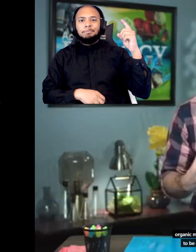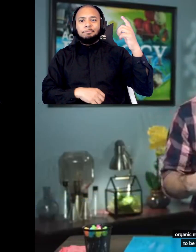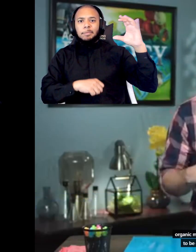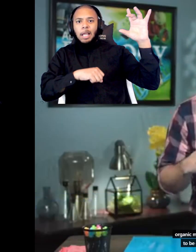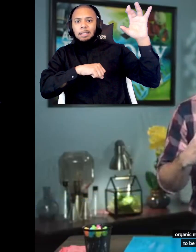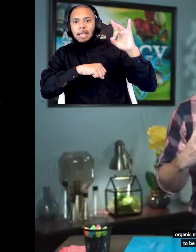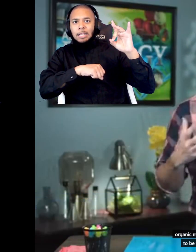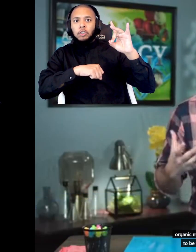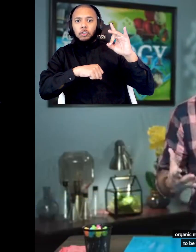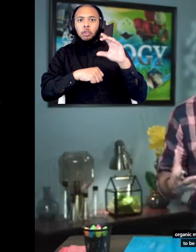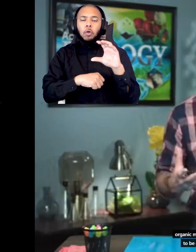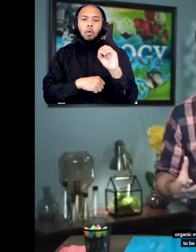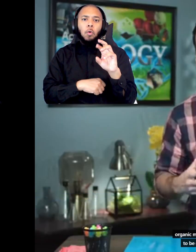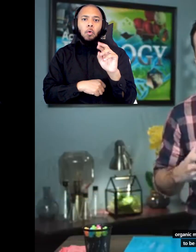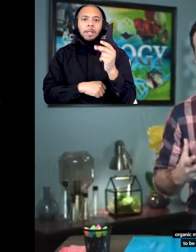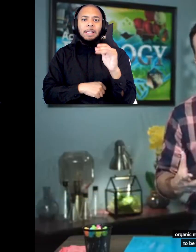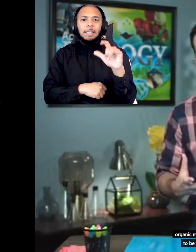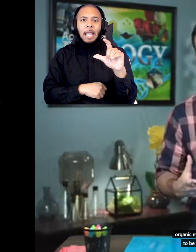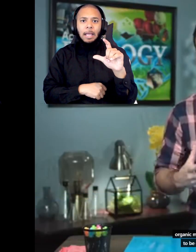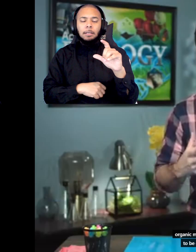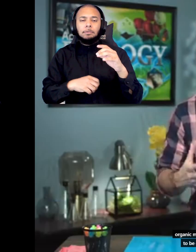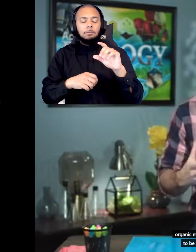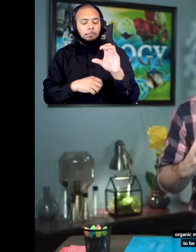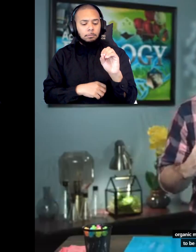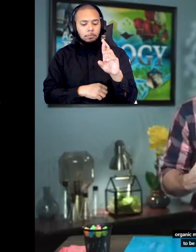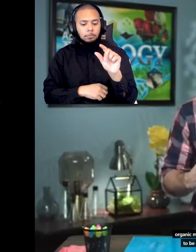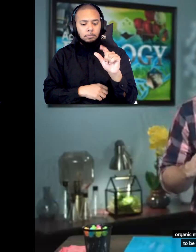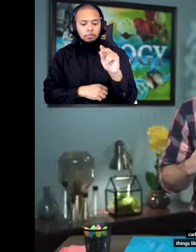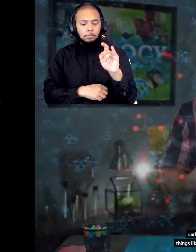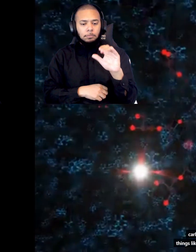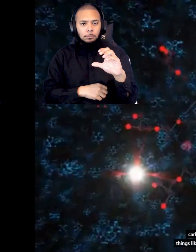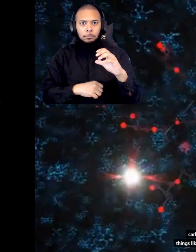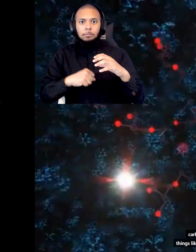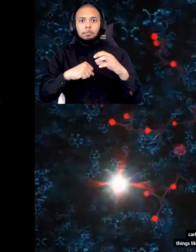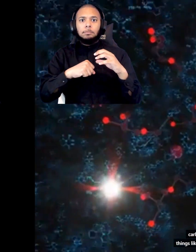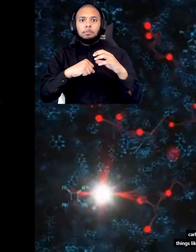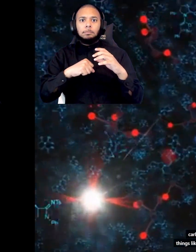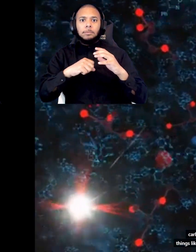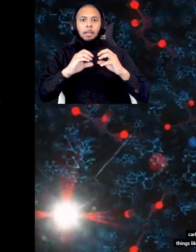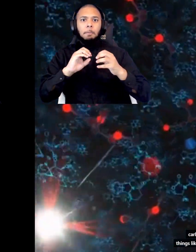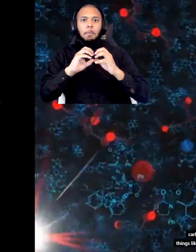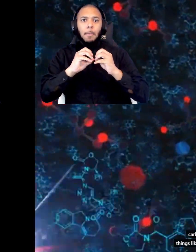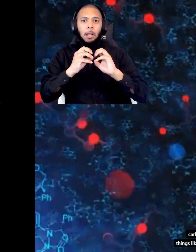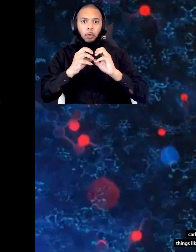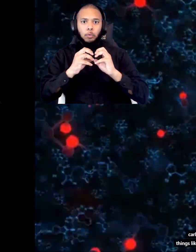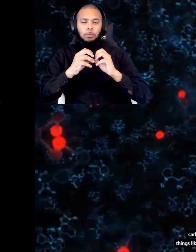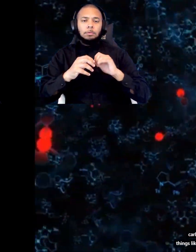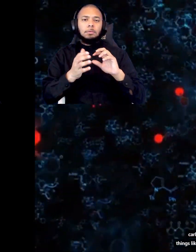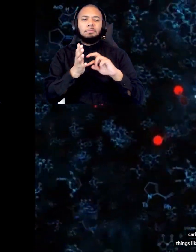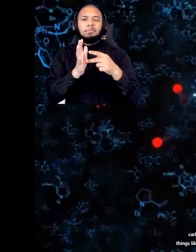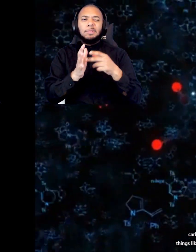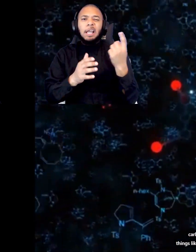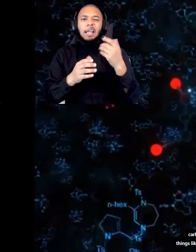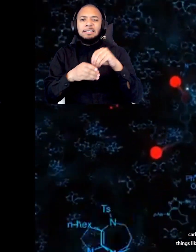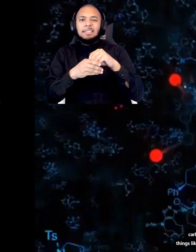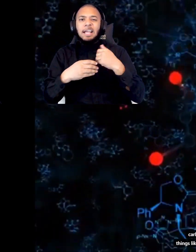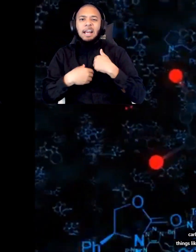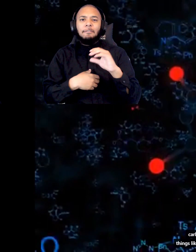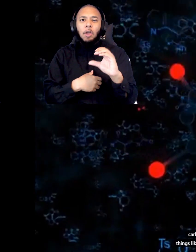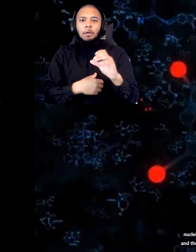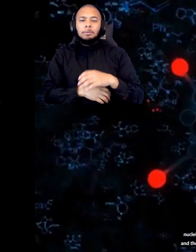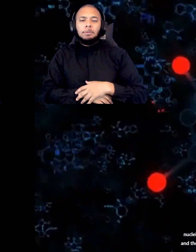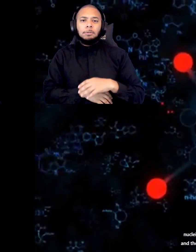organic molecules they are considered to be organic because they contain carbon. So we're talking about things like carbohydrates,